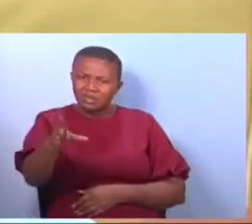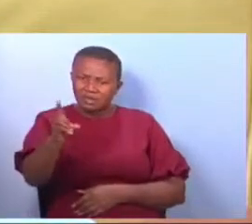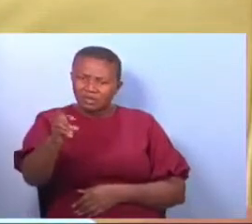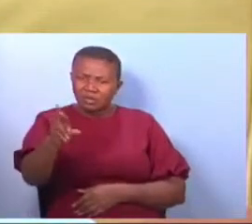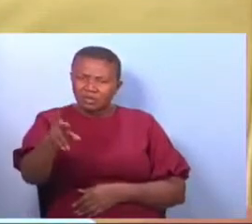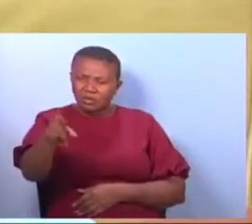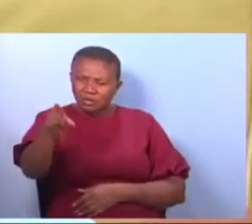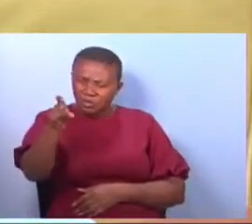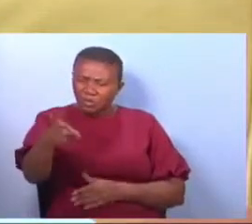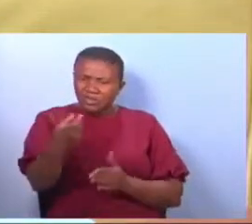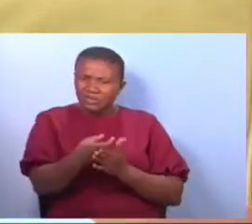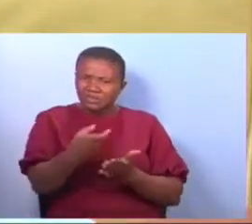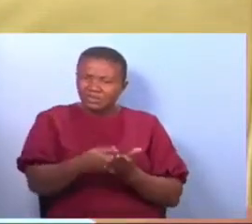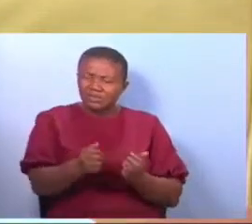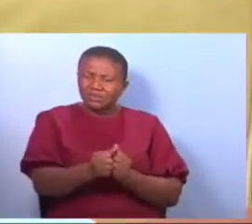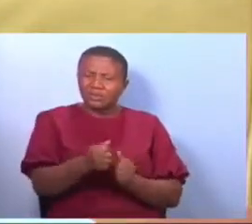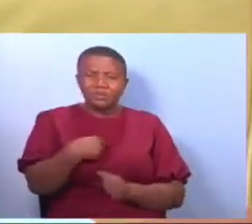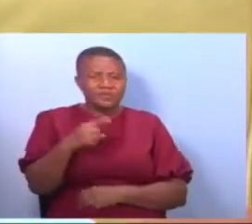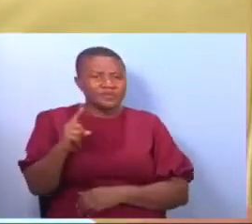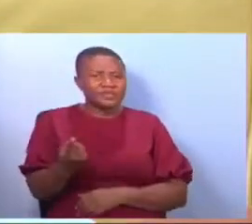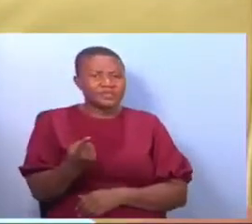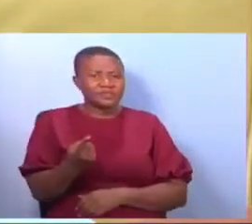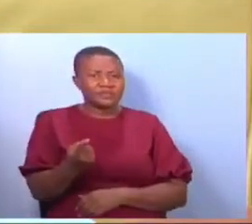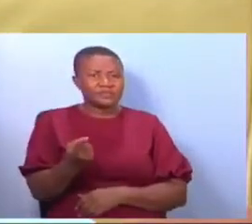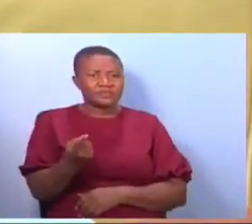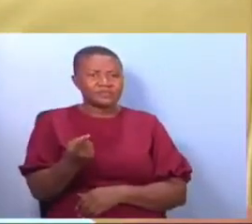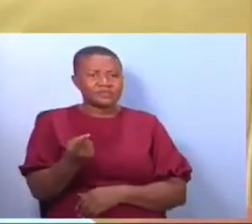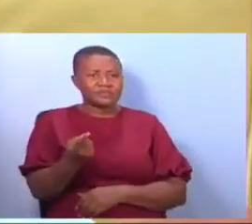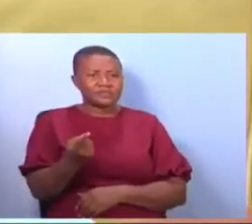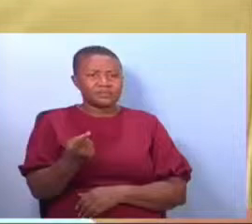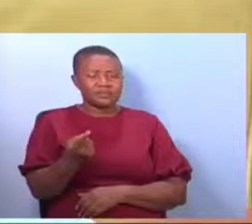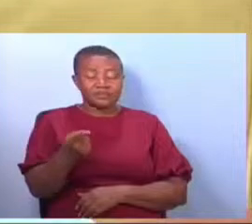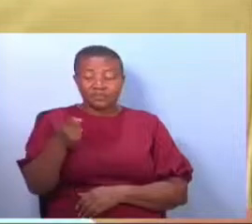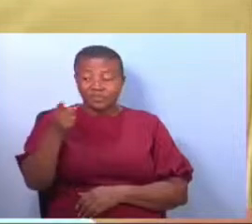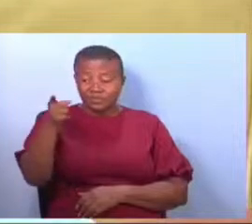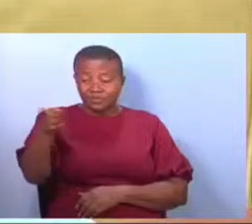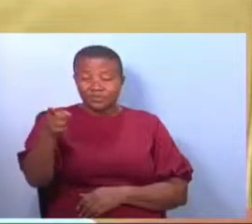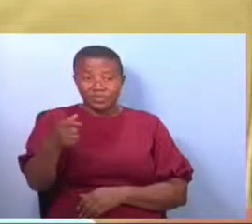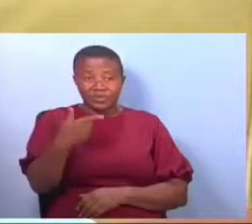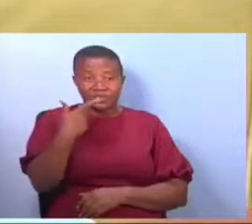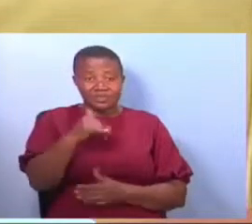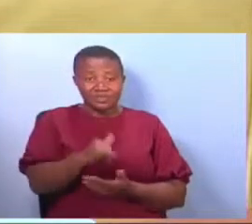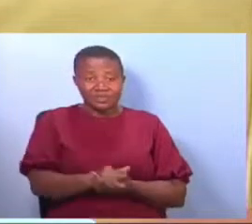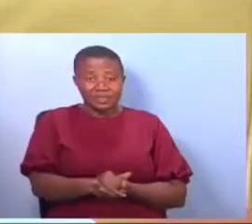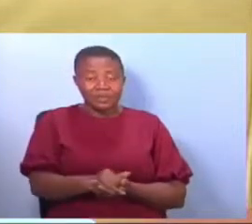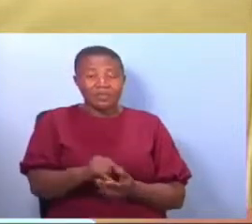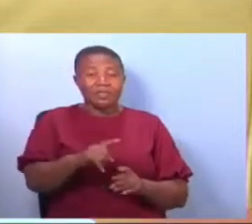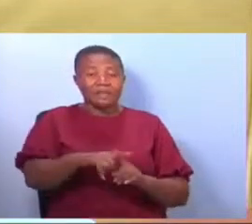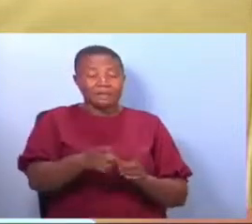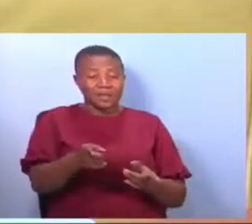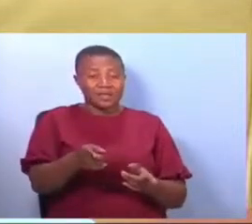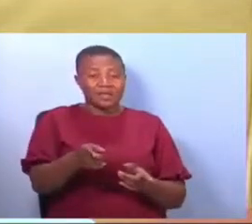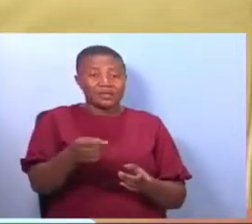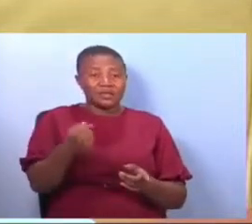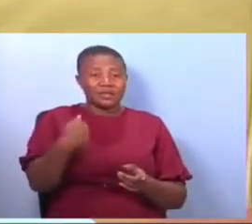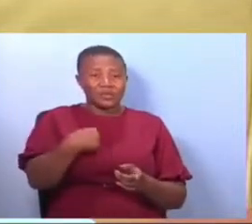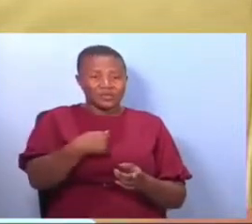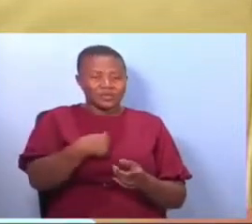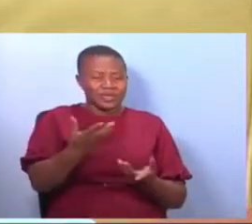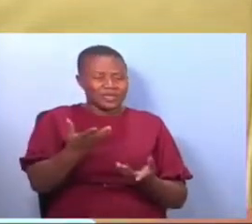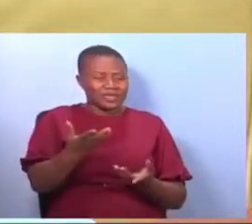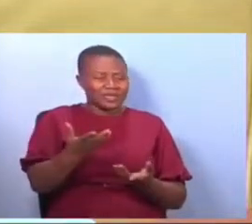this with me privately. He acknowledged that, and we settled our matter at the holding